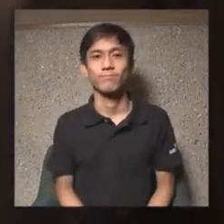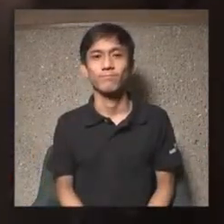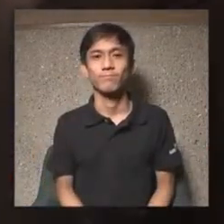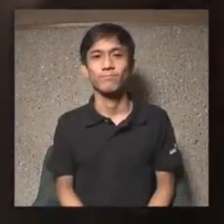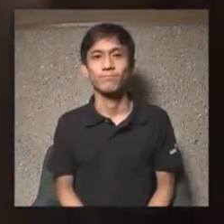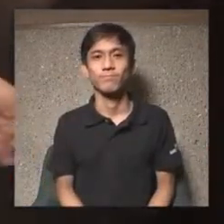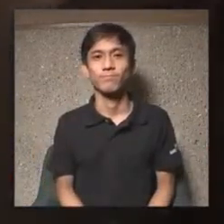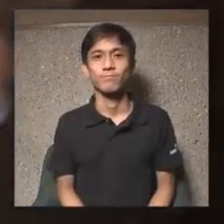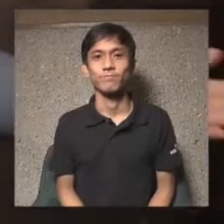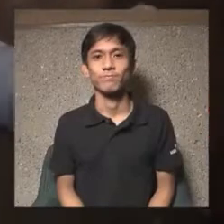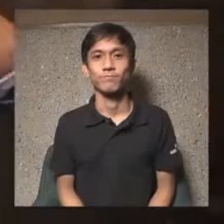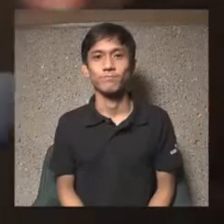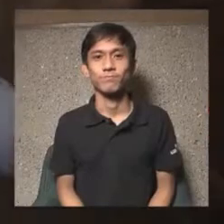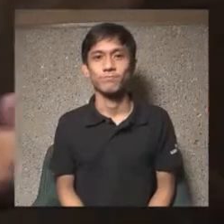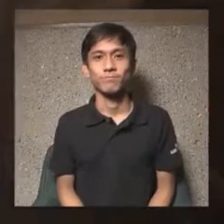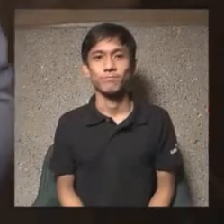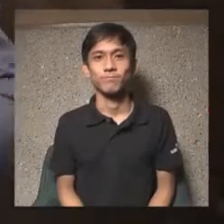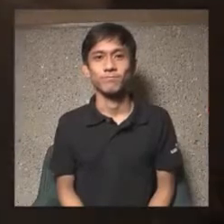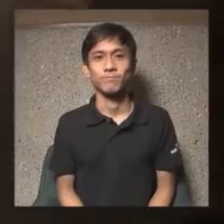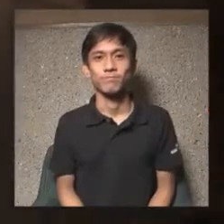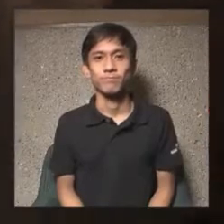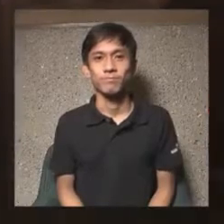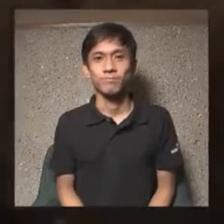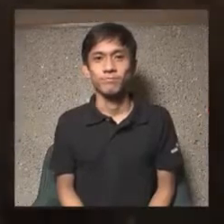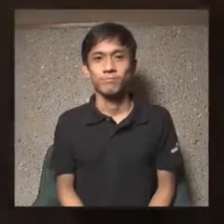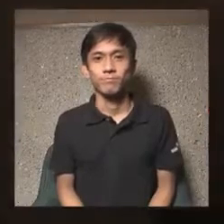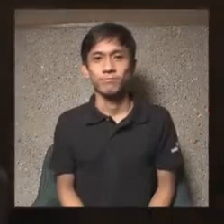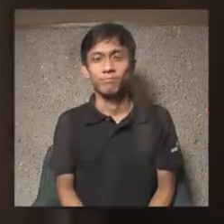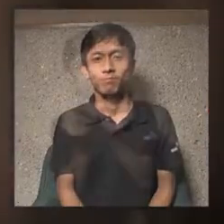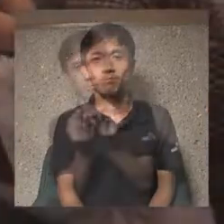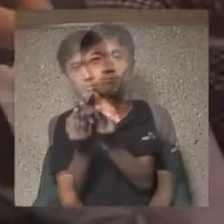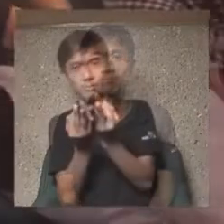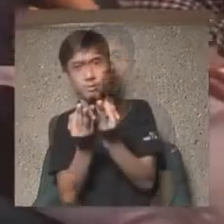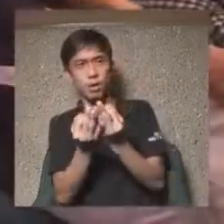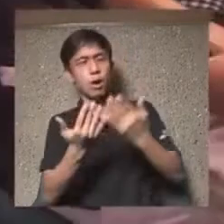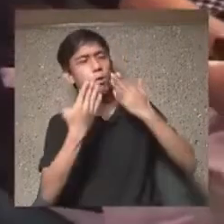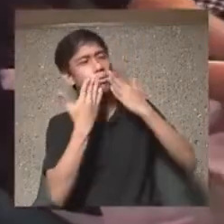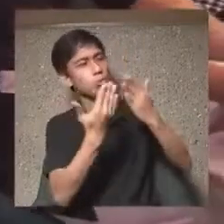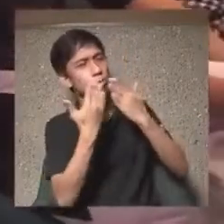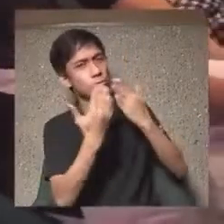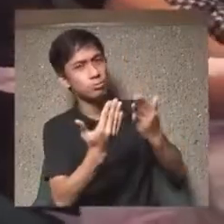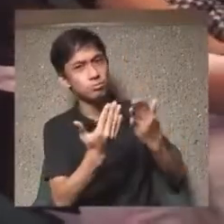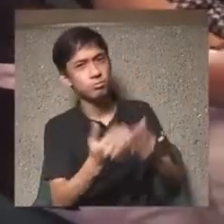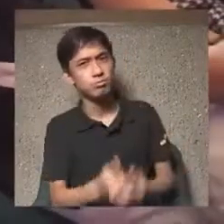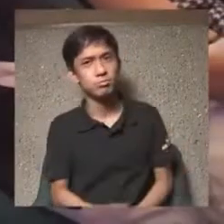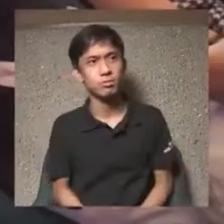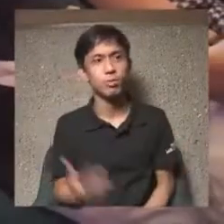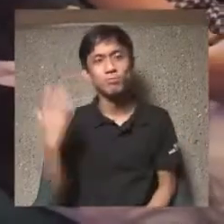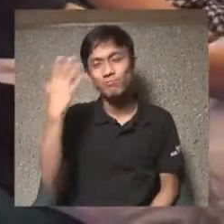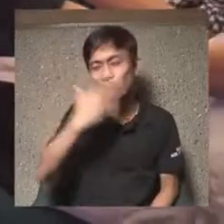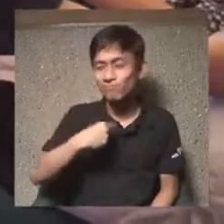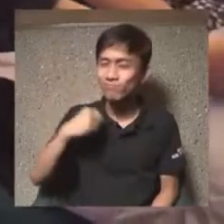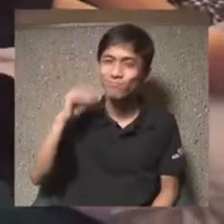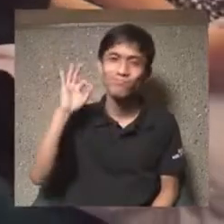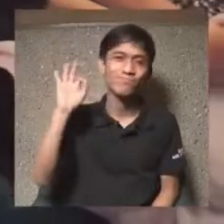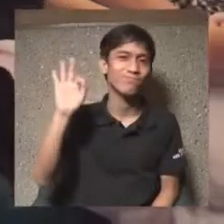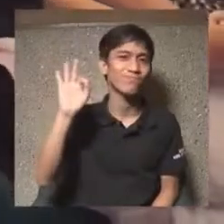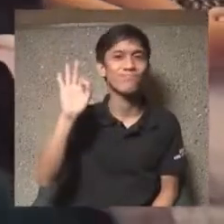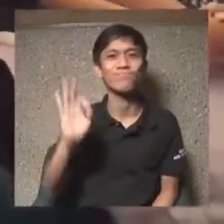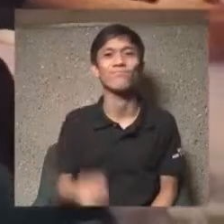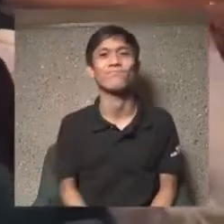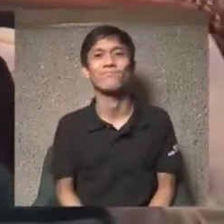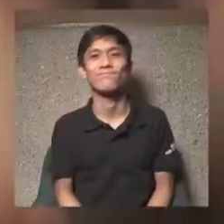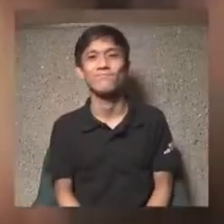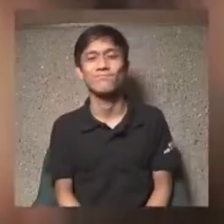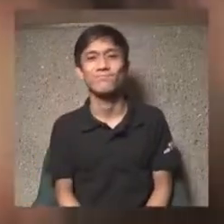you did it, even with the difference in clothes. So I would like to preach on the message that